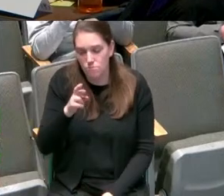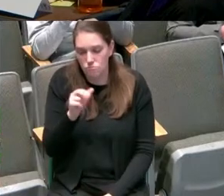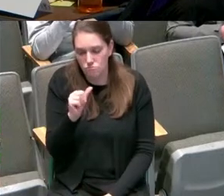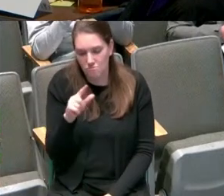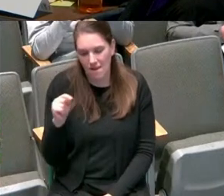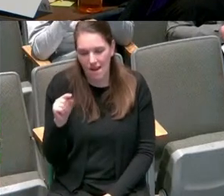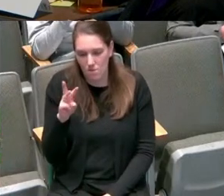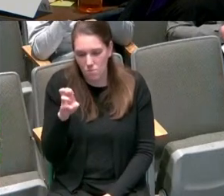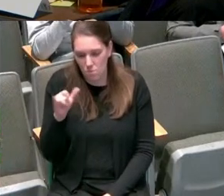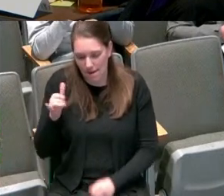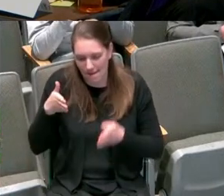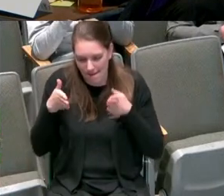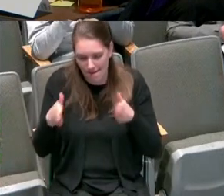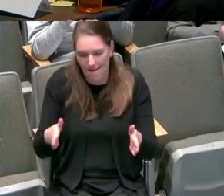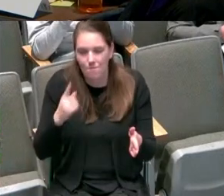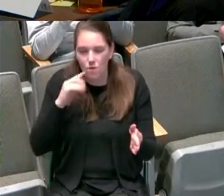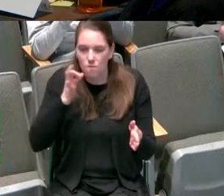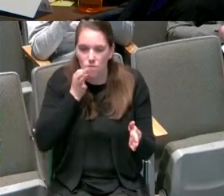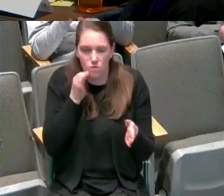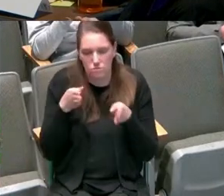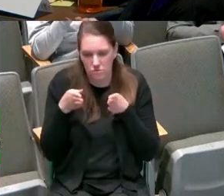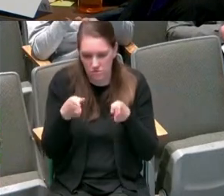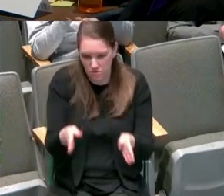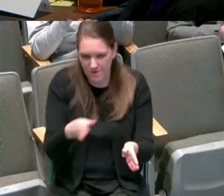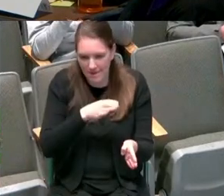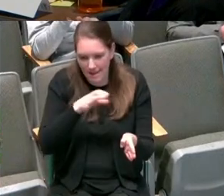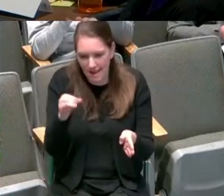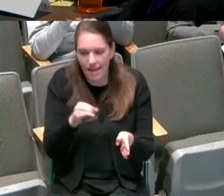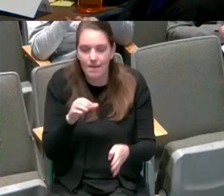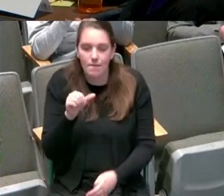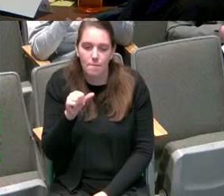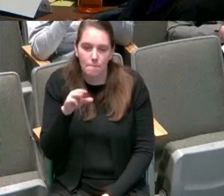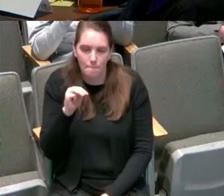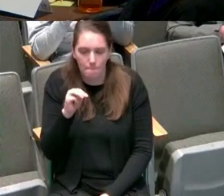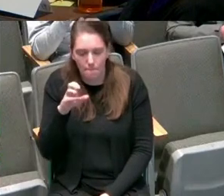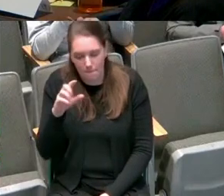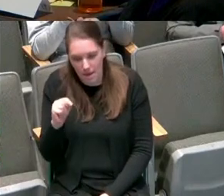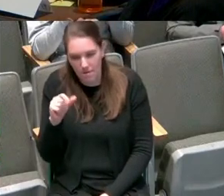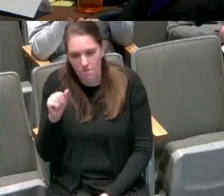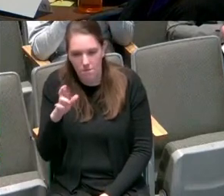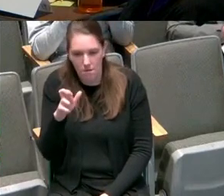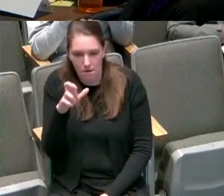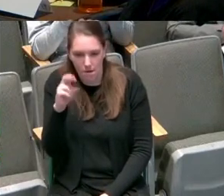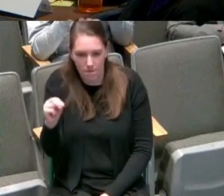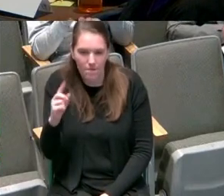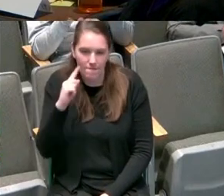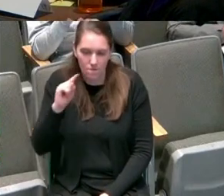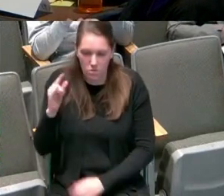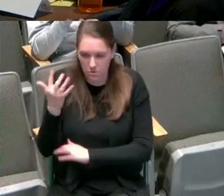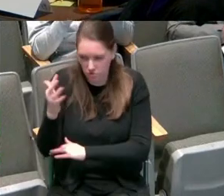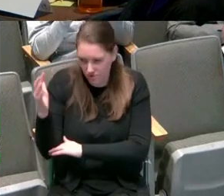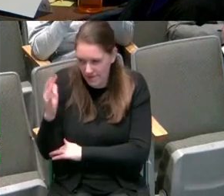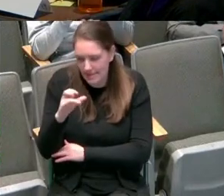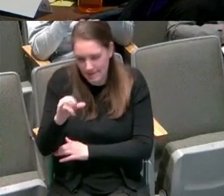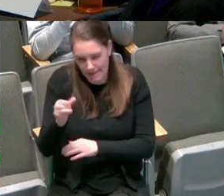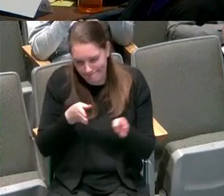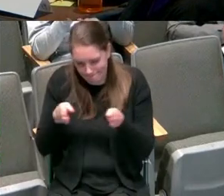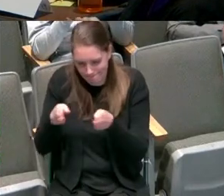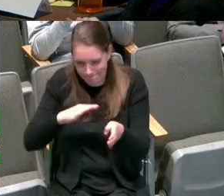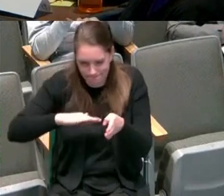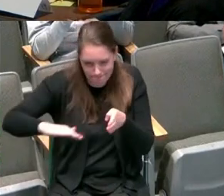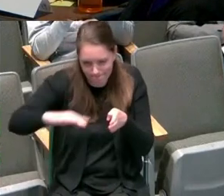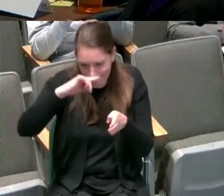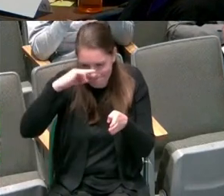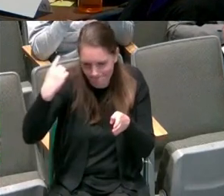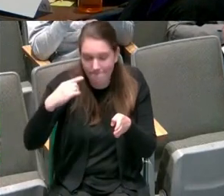fields and for the internal roadways in Evergreen Cemetery in Mount Auburn Cemetery this amount and is in addition to the general Paving program which was